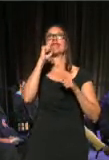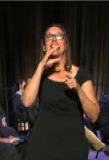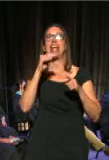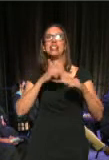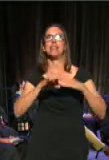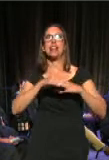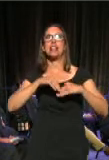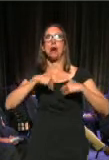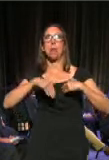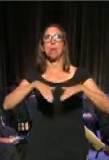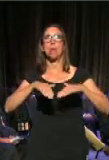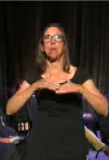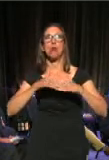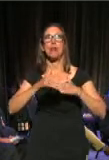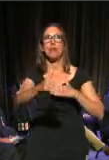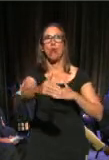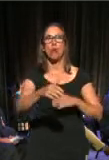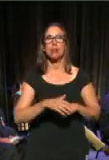feet moving forward."